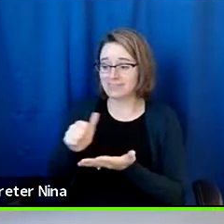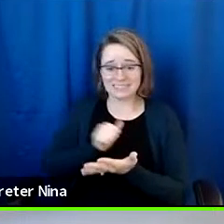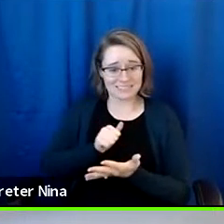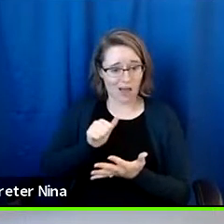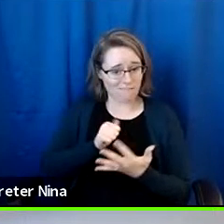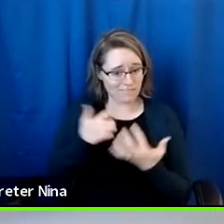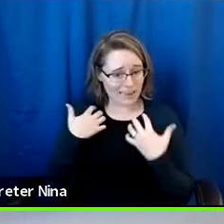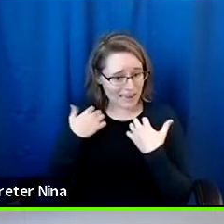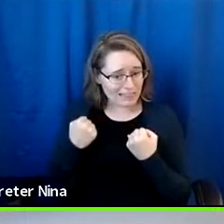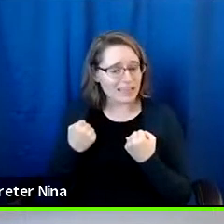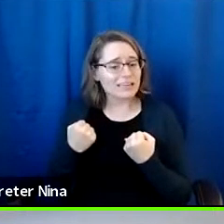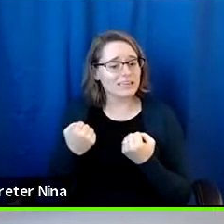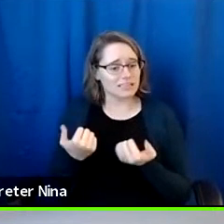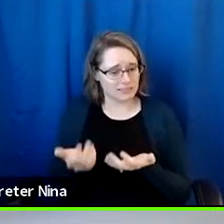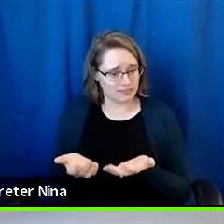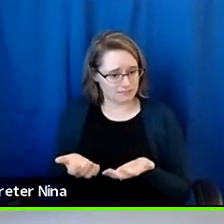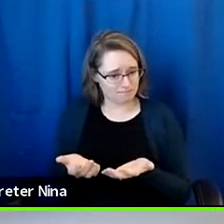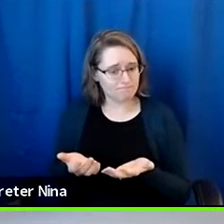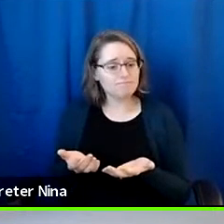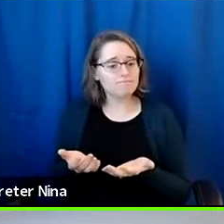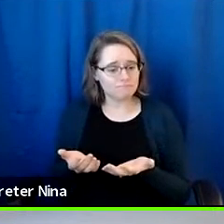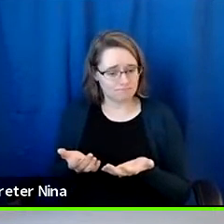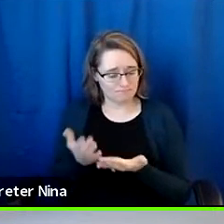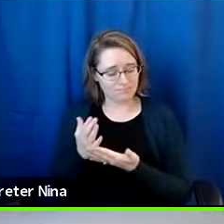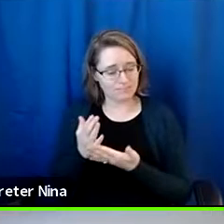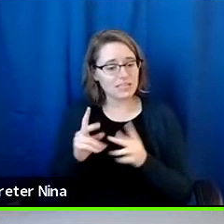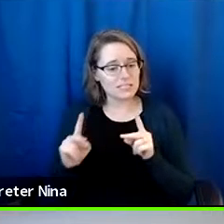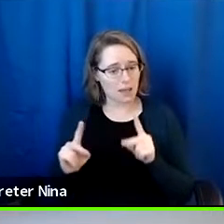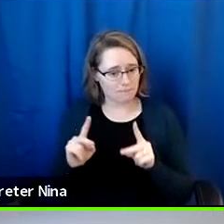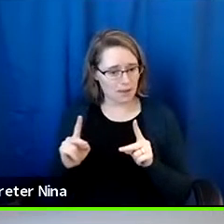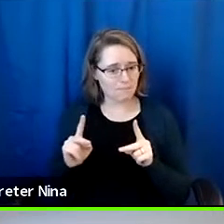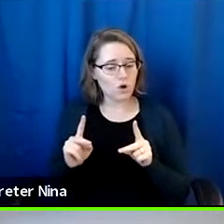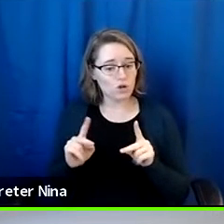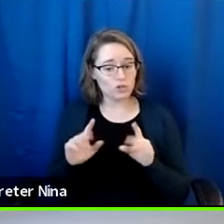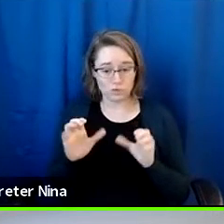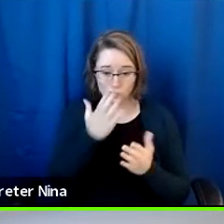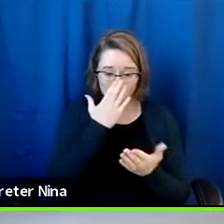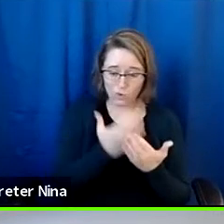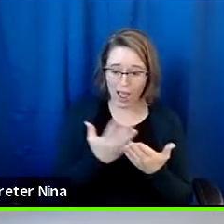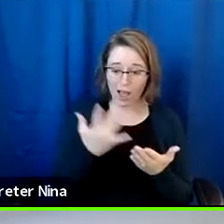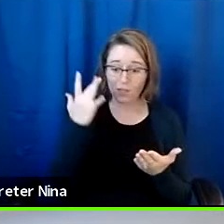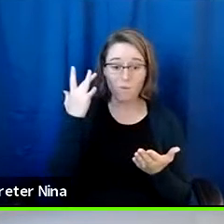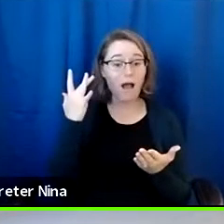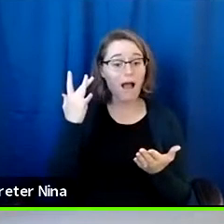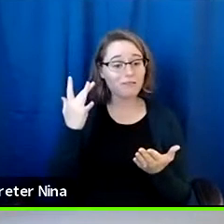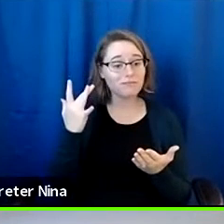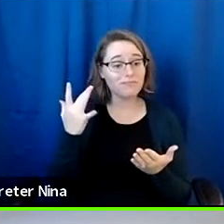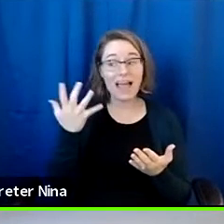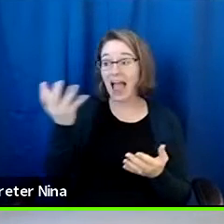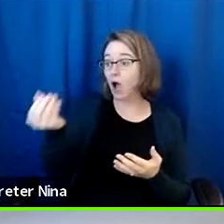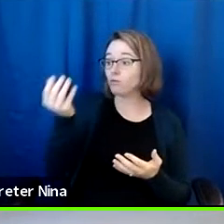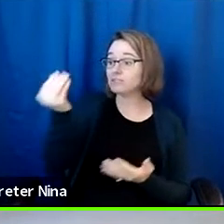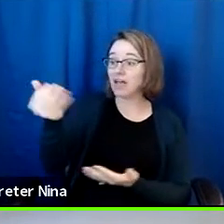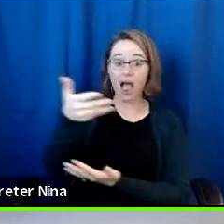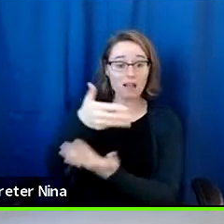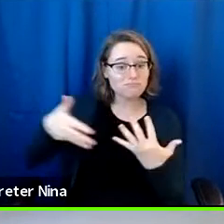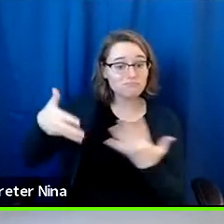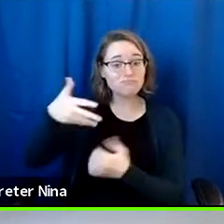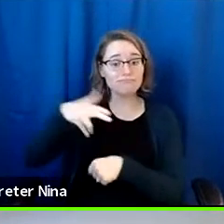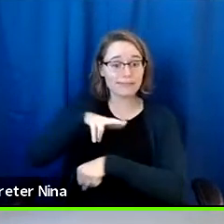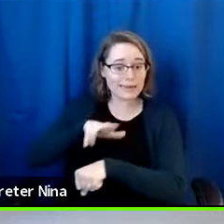you. Some folks do really well because they spend time outside or in nature or